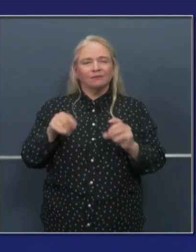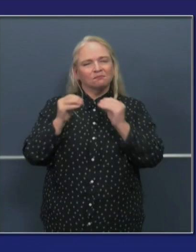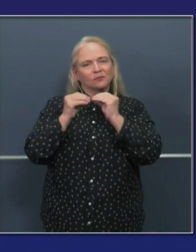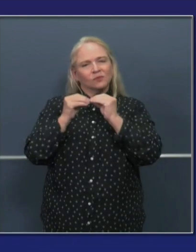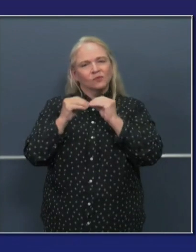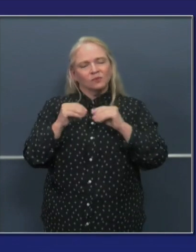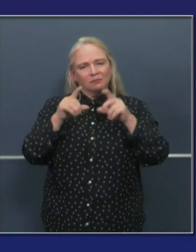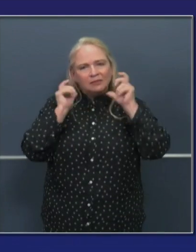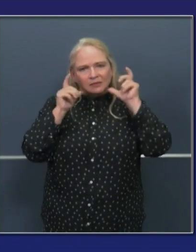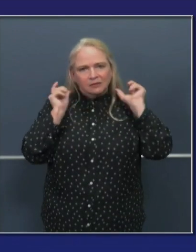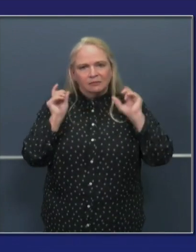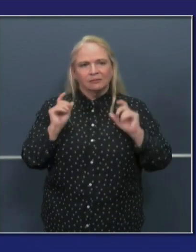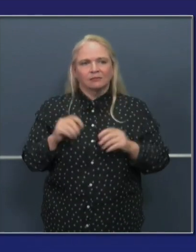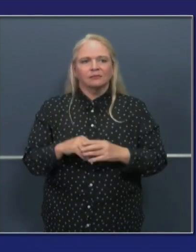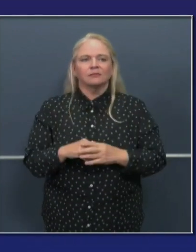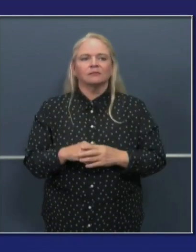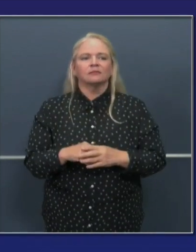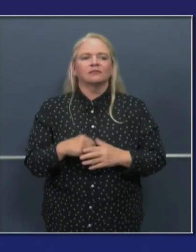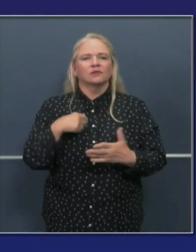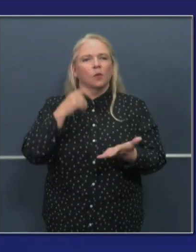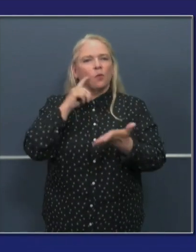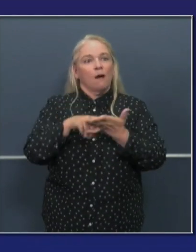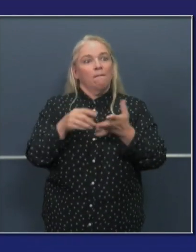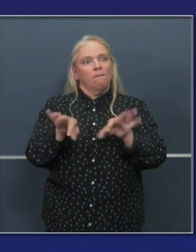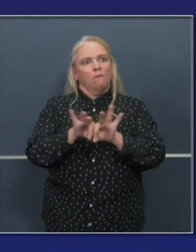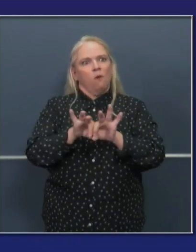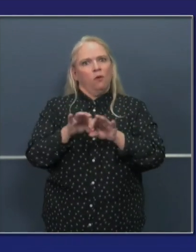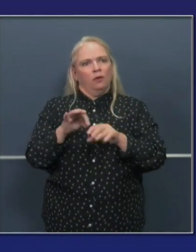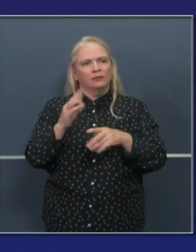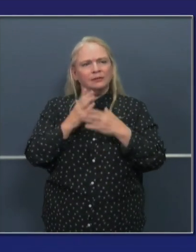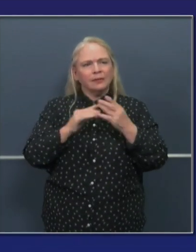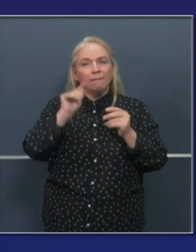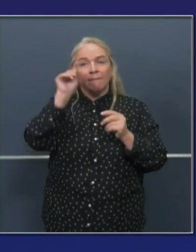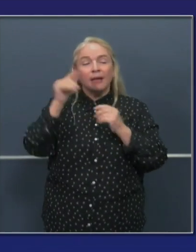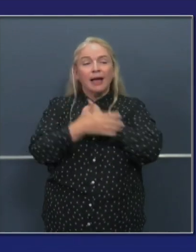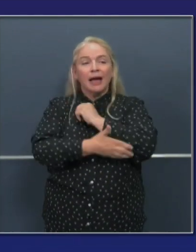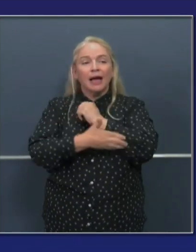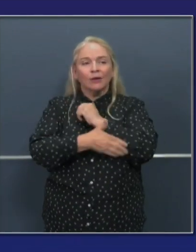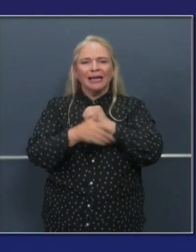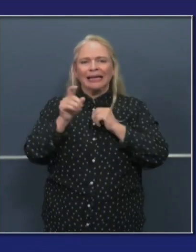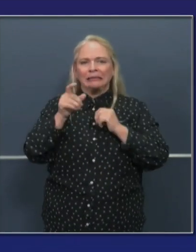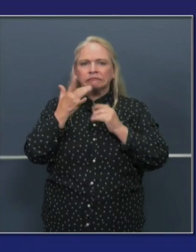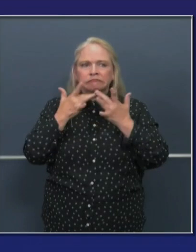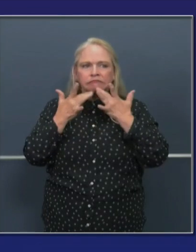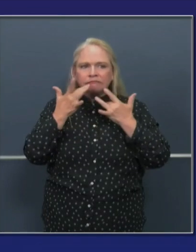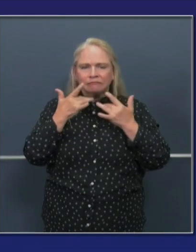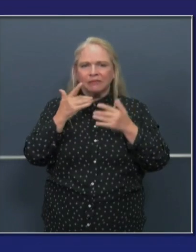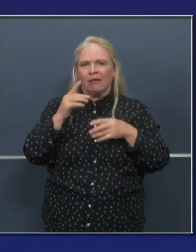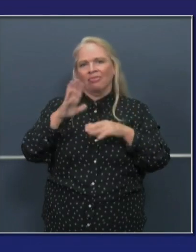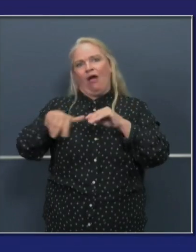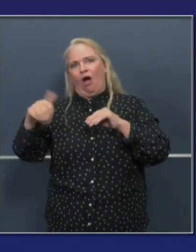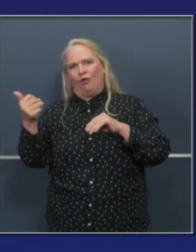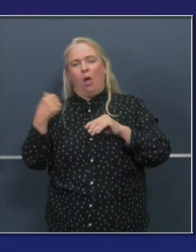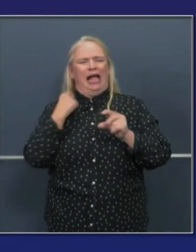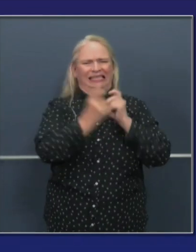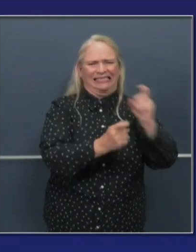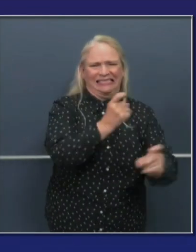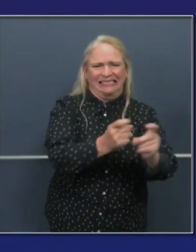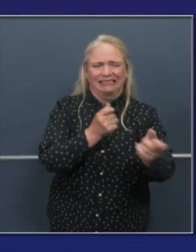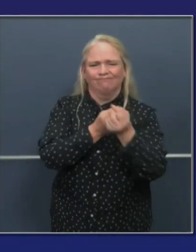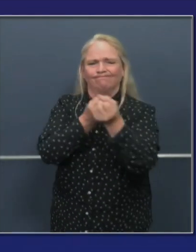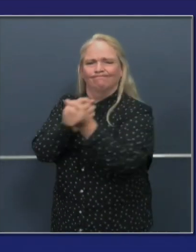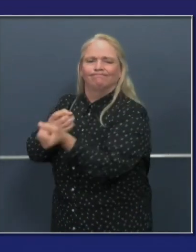we recognize the urgency in terms of the distribution of the same. But I am very pleased with